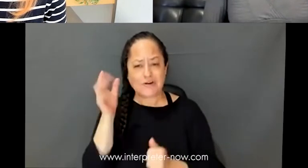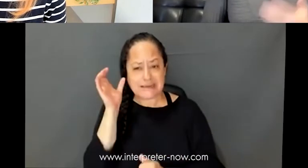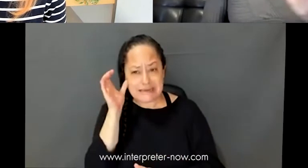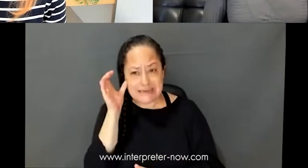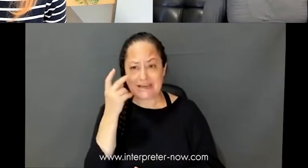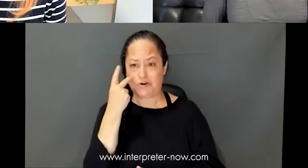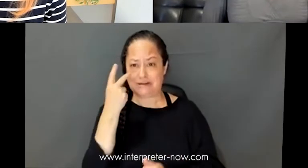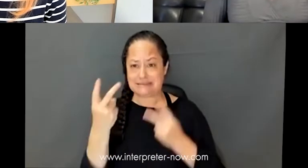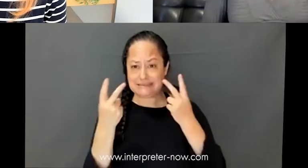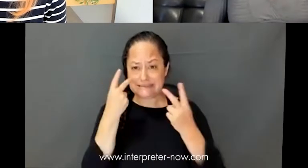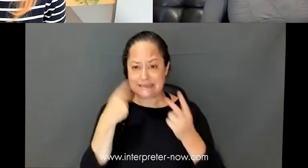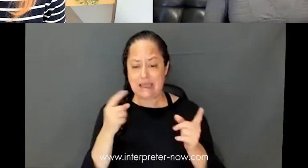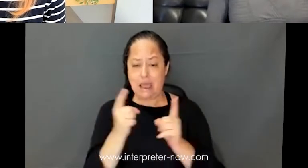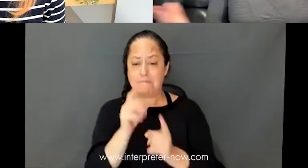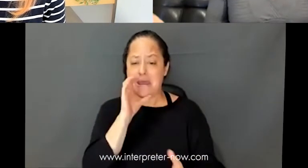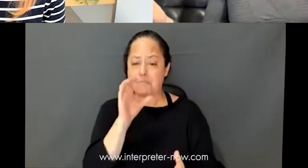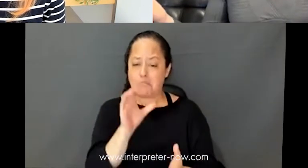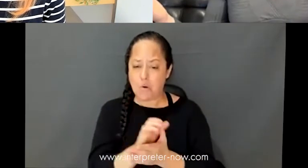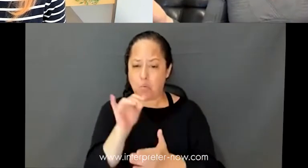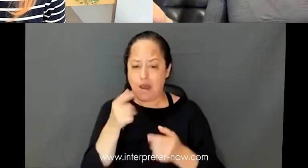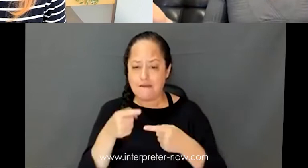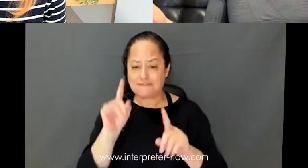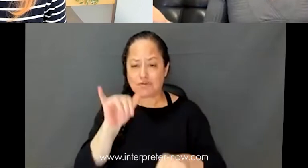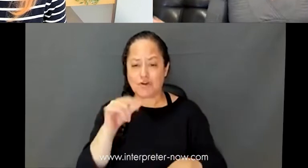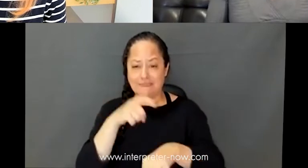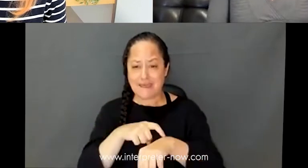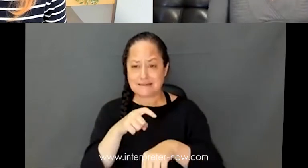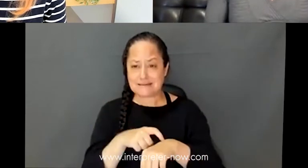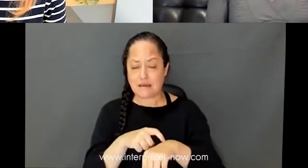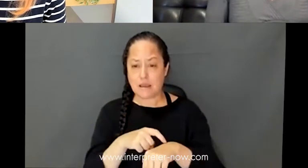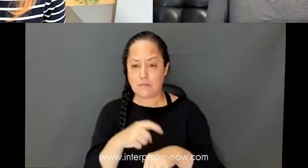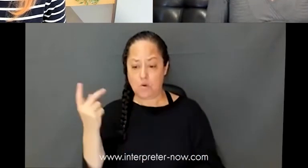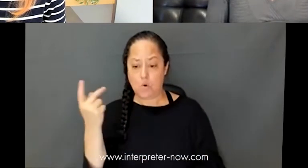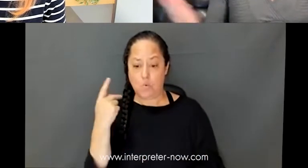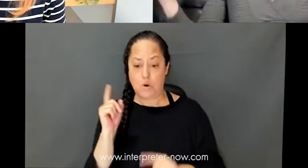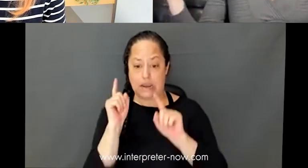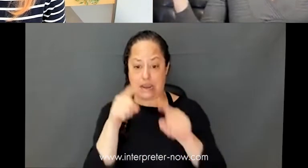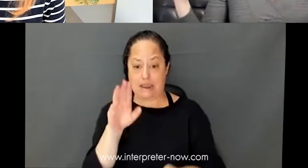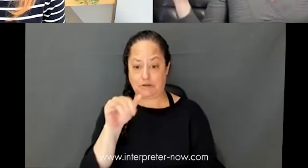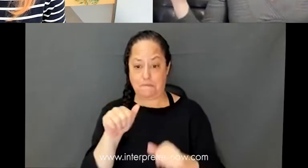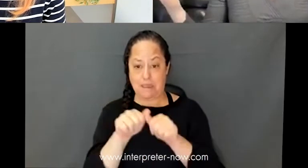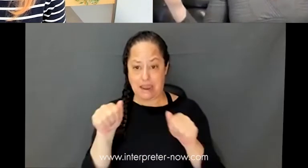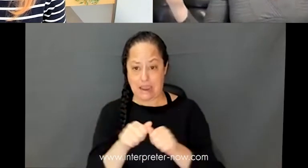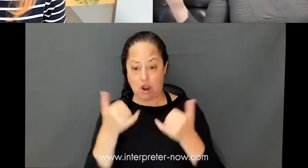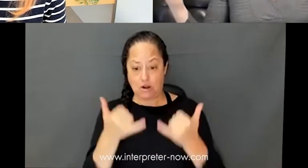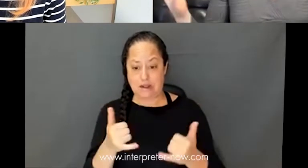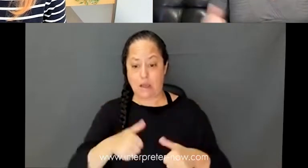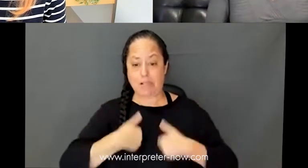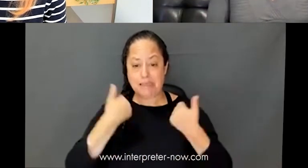when I met my wife during that time, and when we came here to the Bay Area, so I now live in